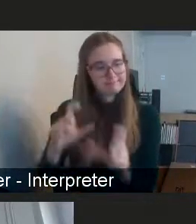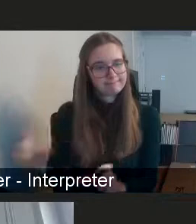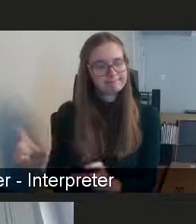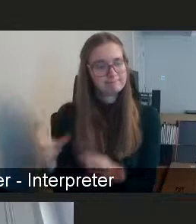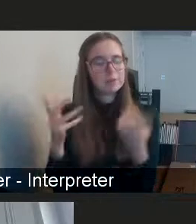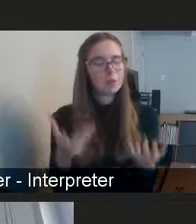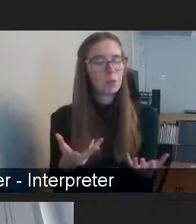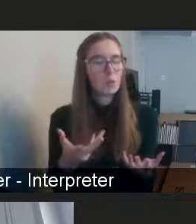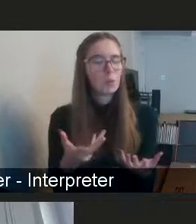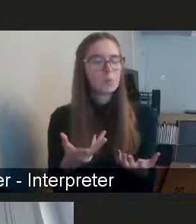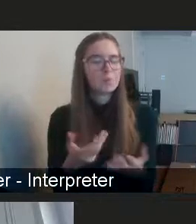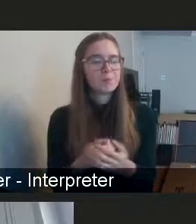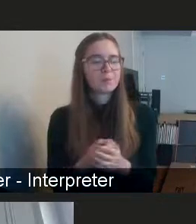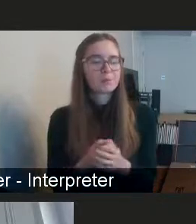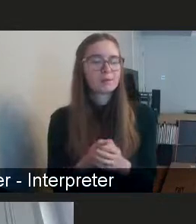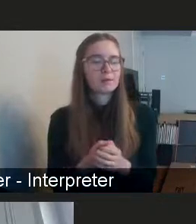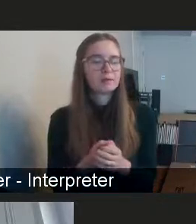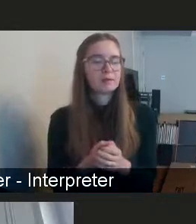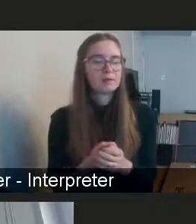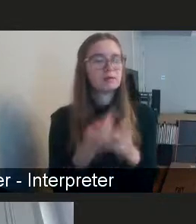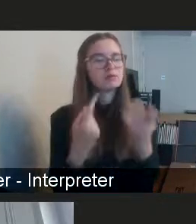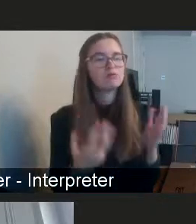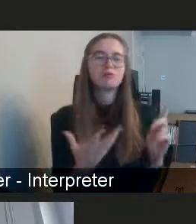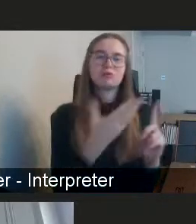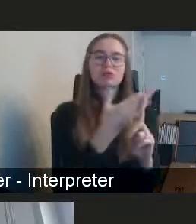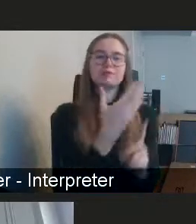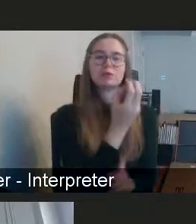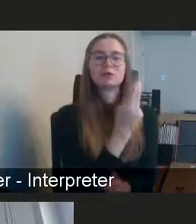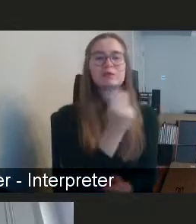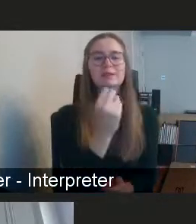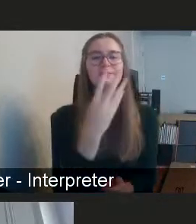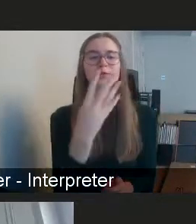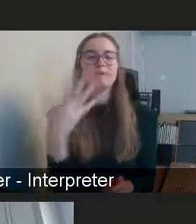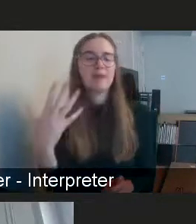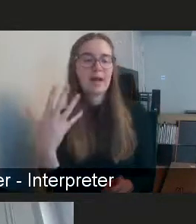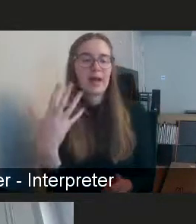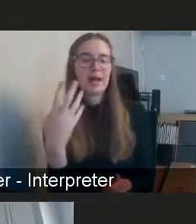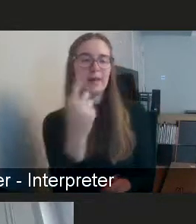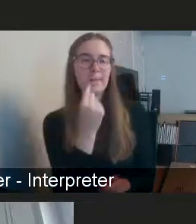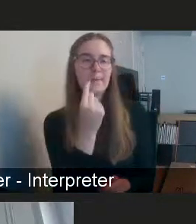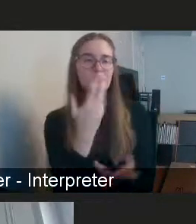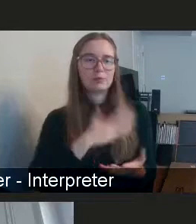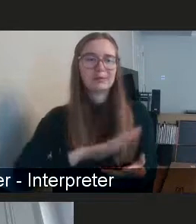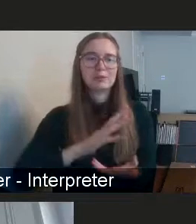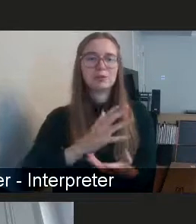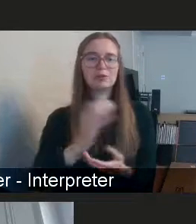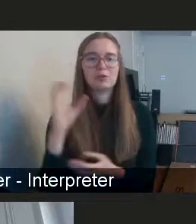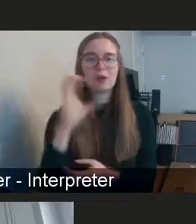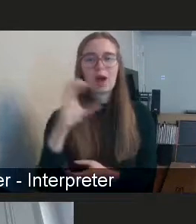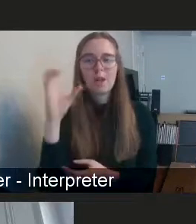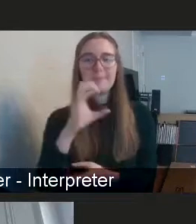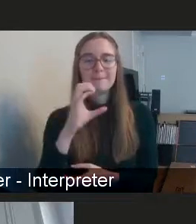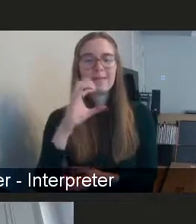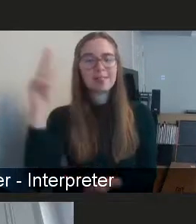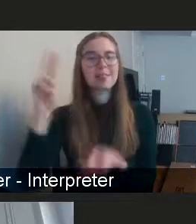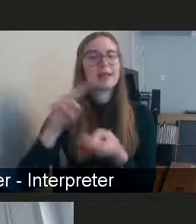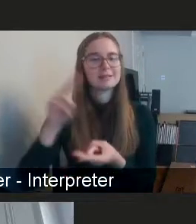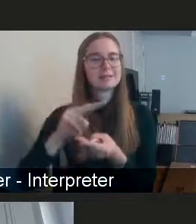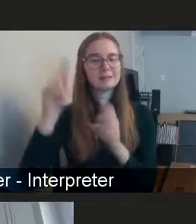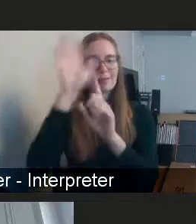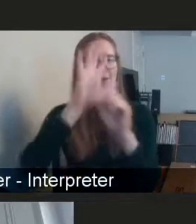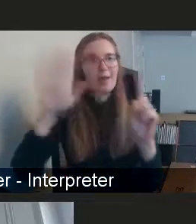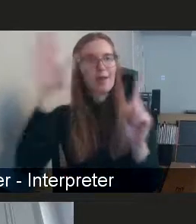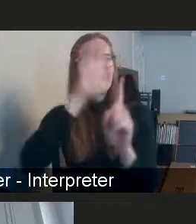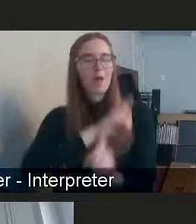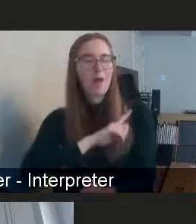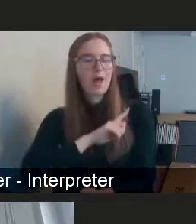even when you get to 2045, there is still a need to pull carbon dioxide out of the atmosphere, because there are